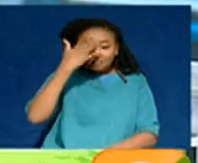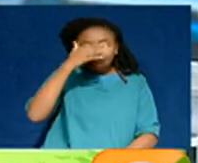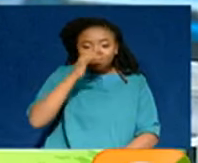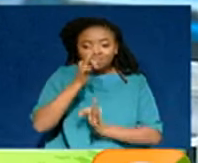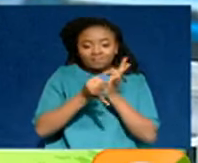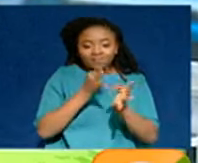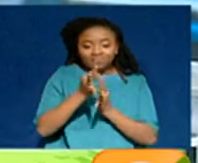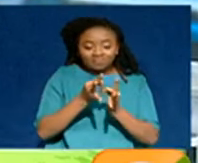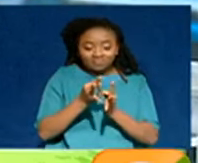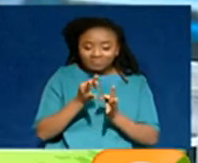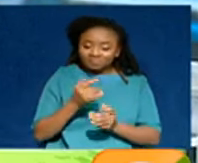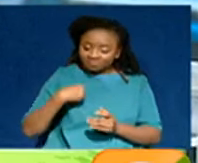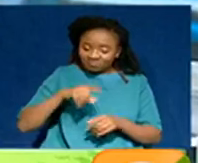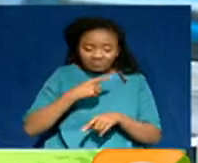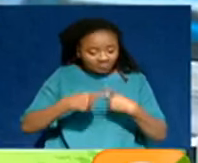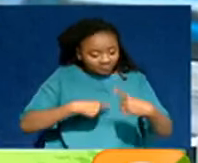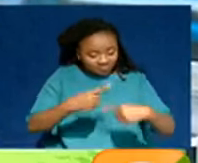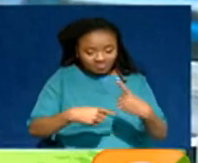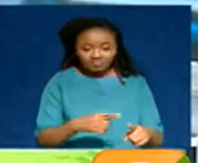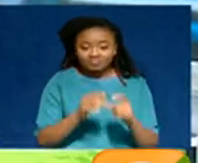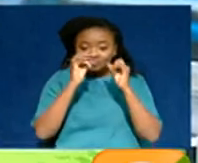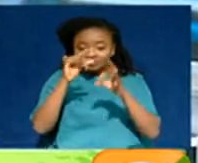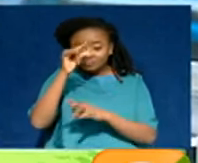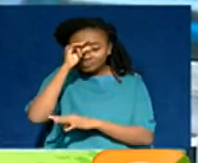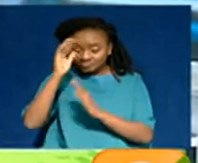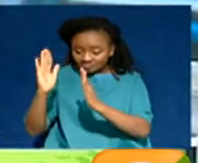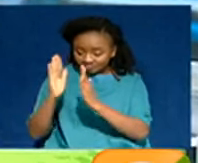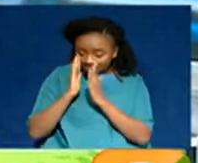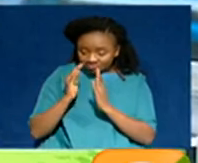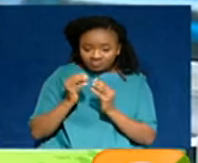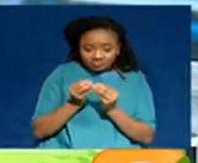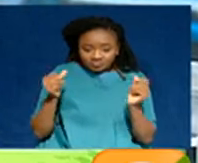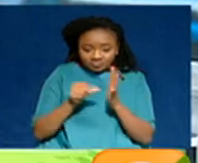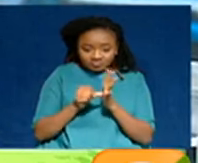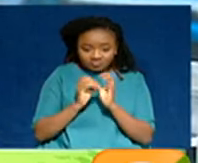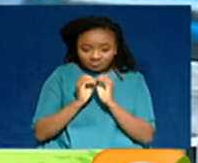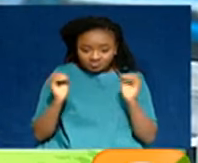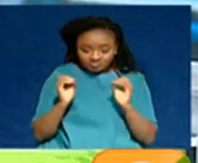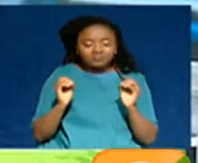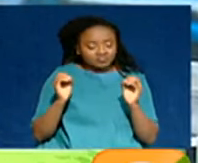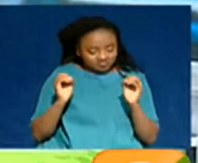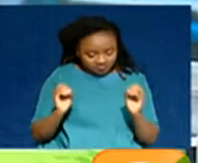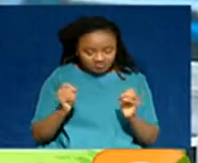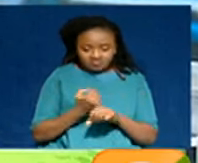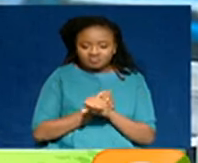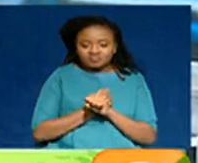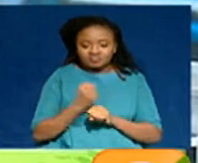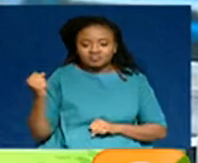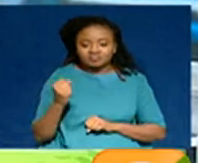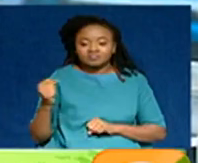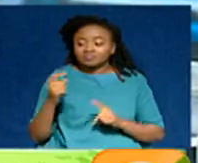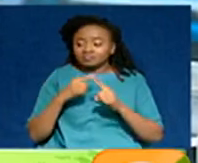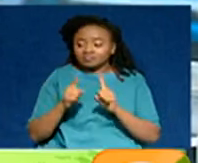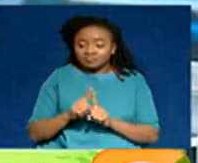they finalize negotiations with the government over the 2017 CBA and agree on a back-to-work formula. On its part,